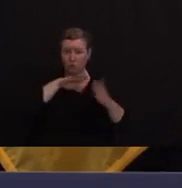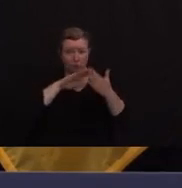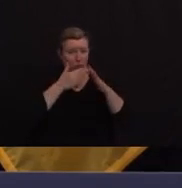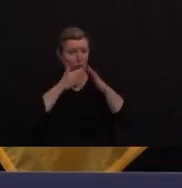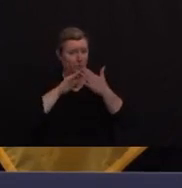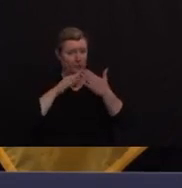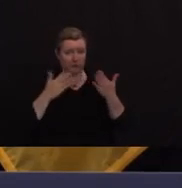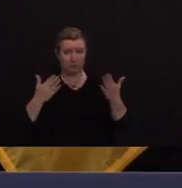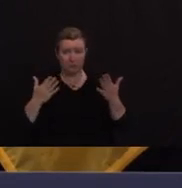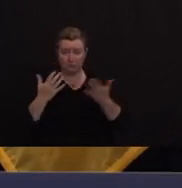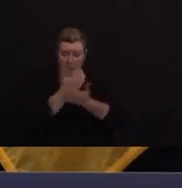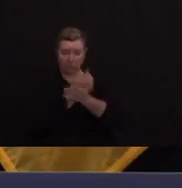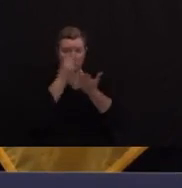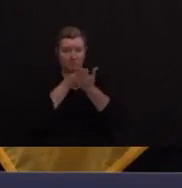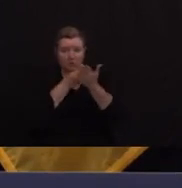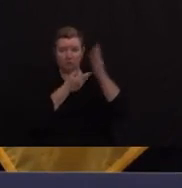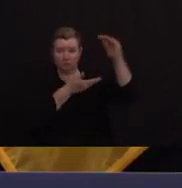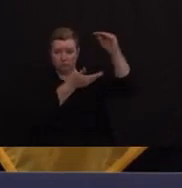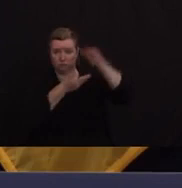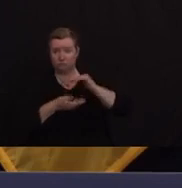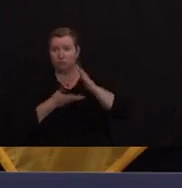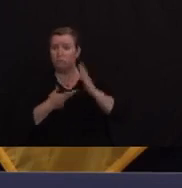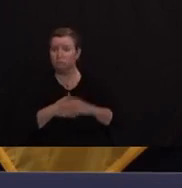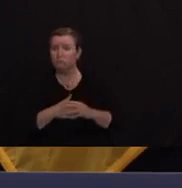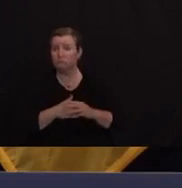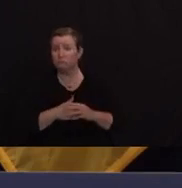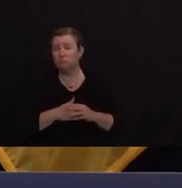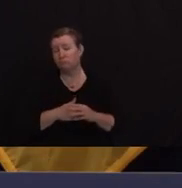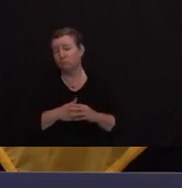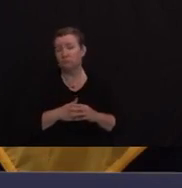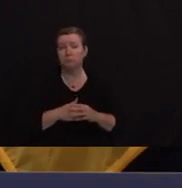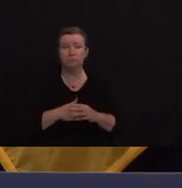great. I'm going to grab a quick swig here.